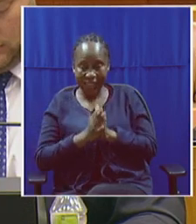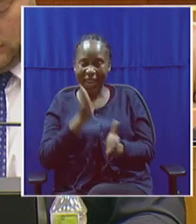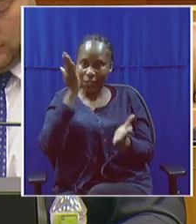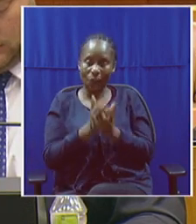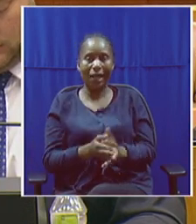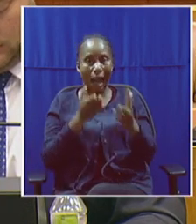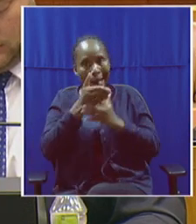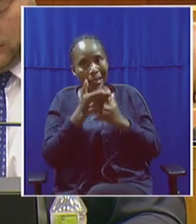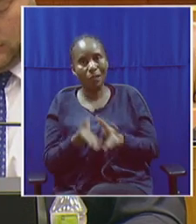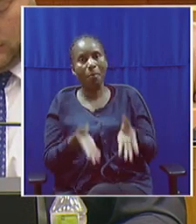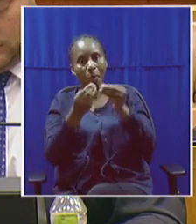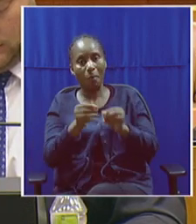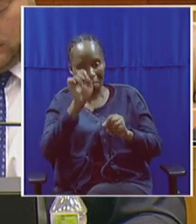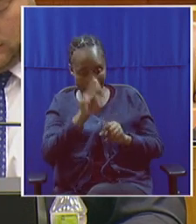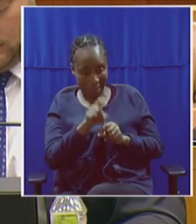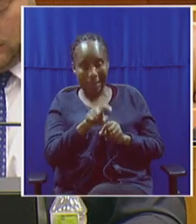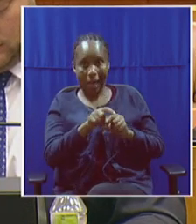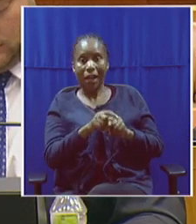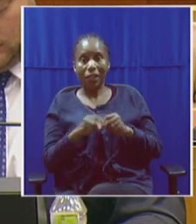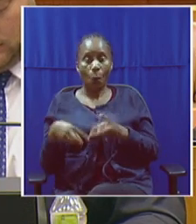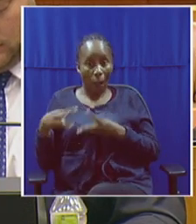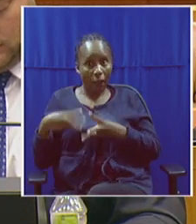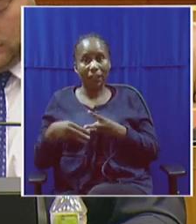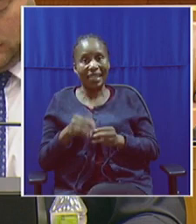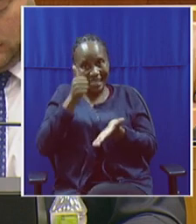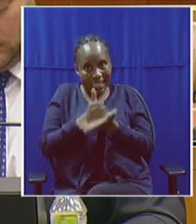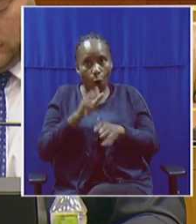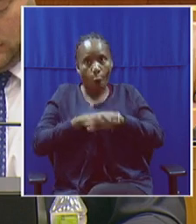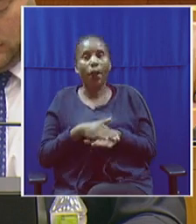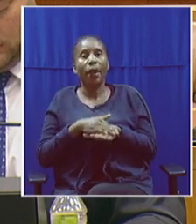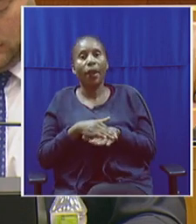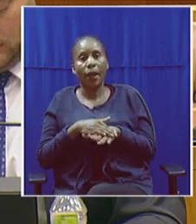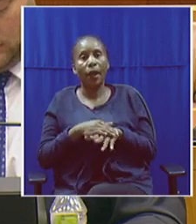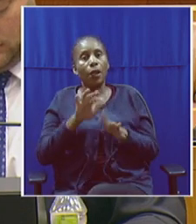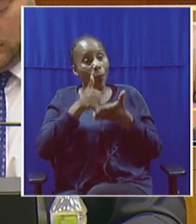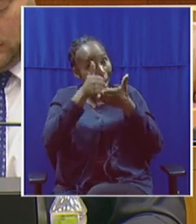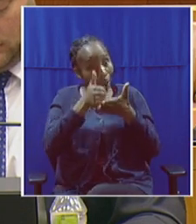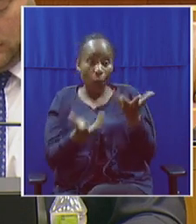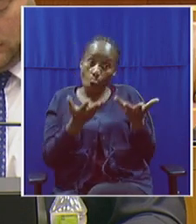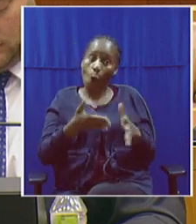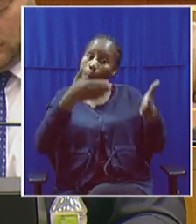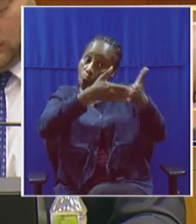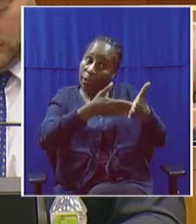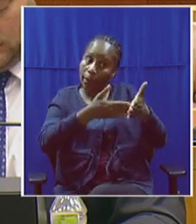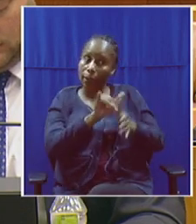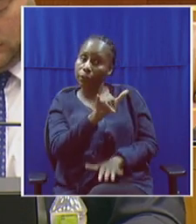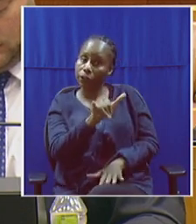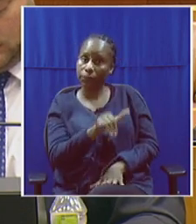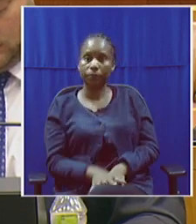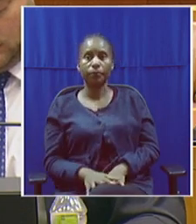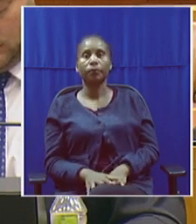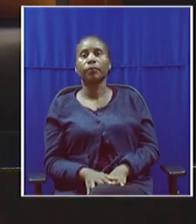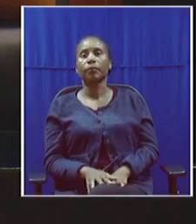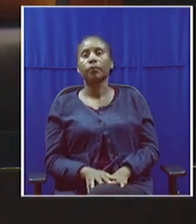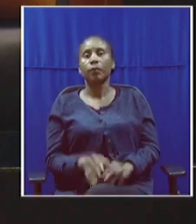access to that wealth that they are sitting on are you helping or blocking uh honorable